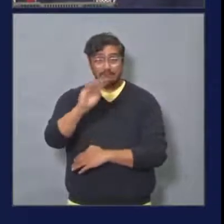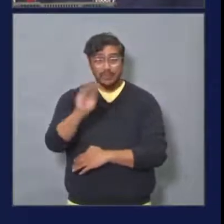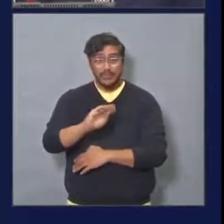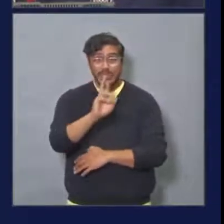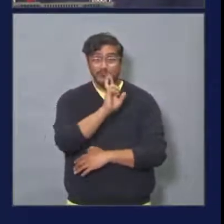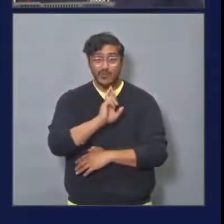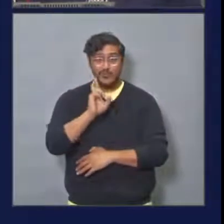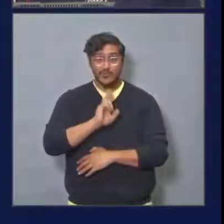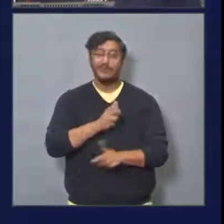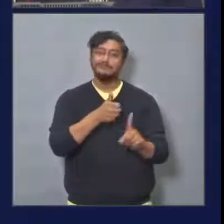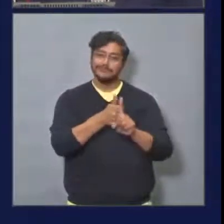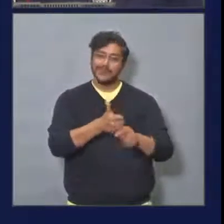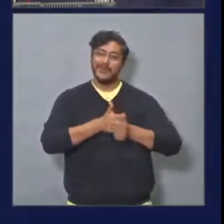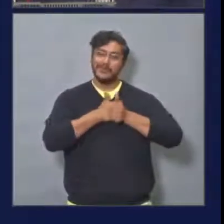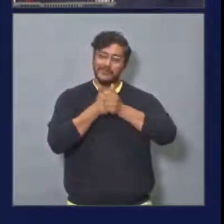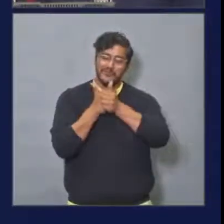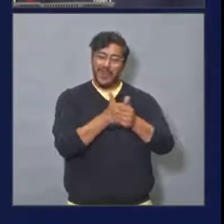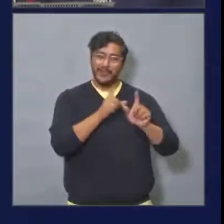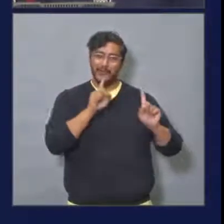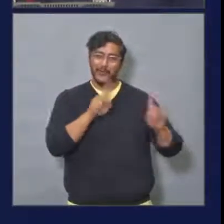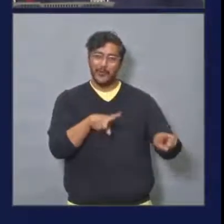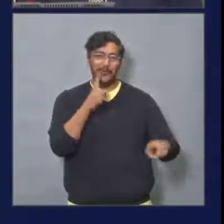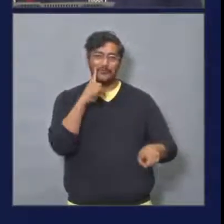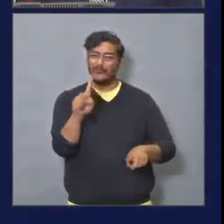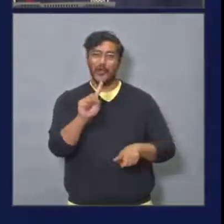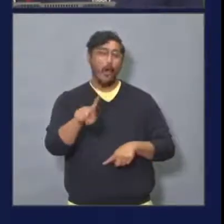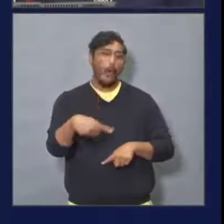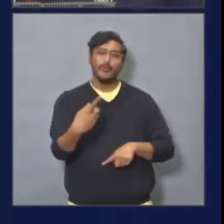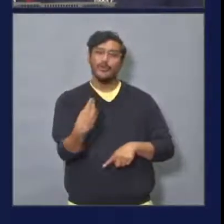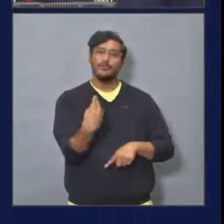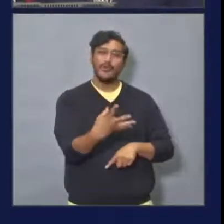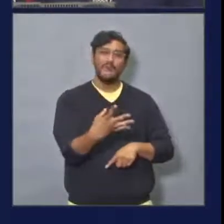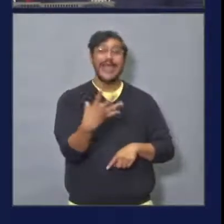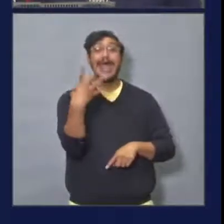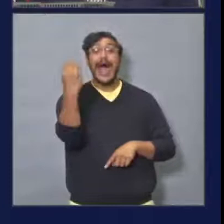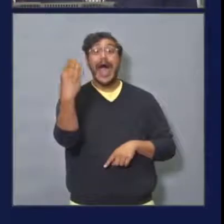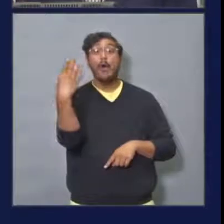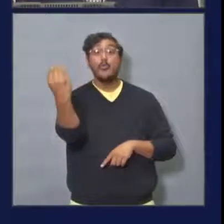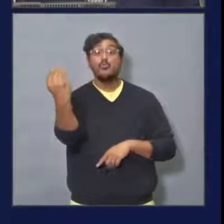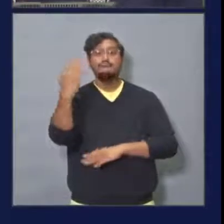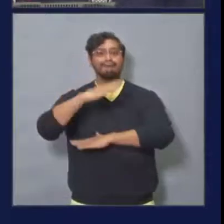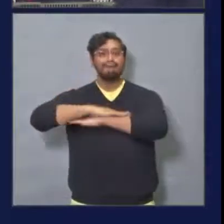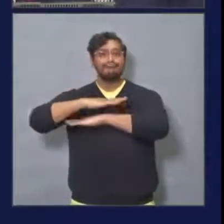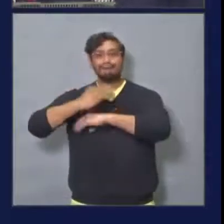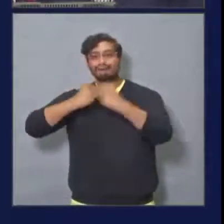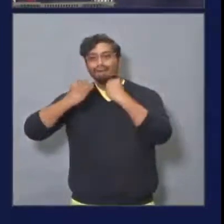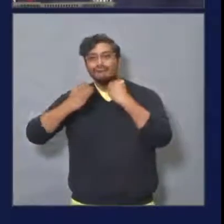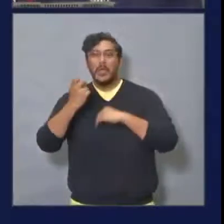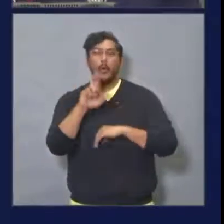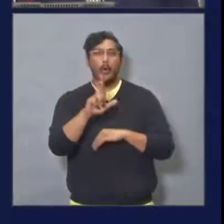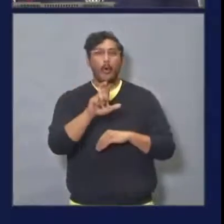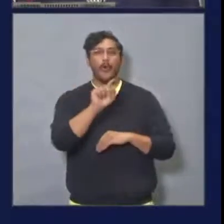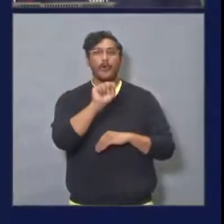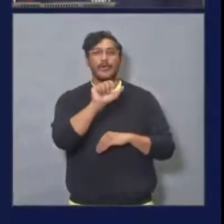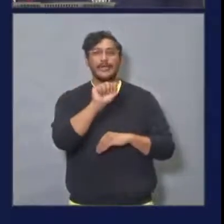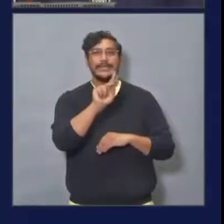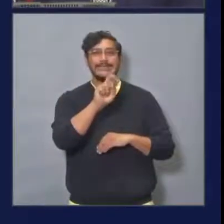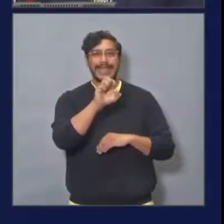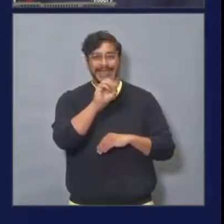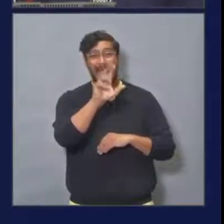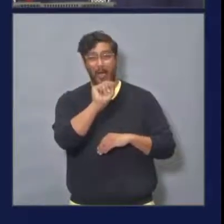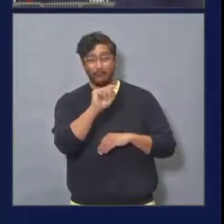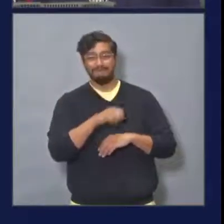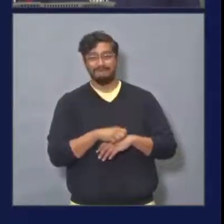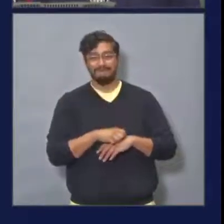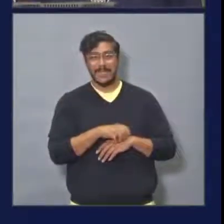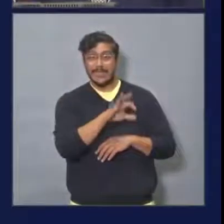were complying with our order to only provide outdoor dining, takeout, or delivery. 98% were